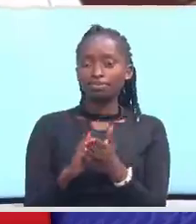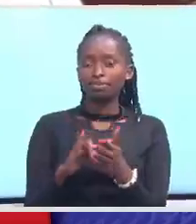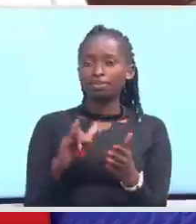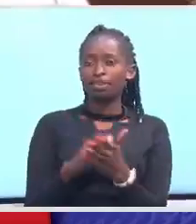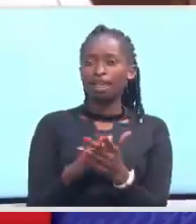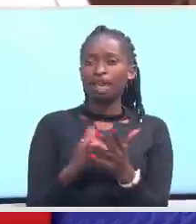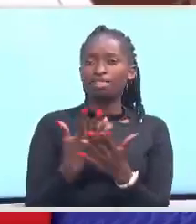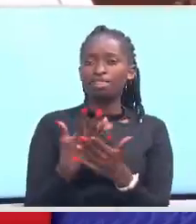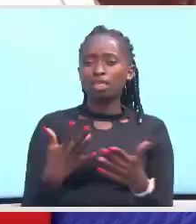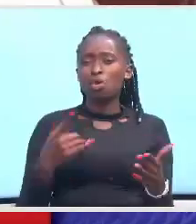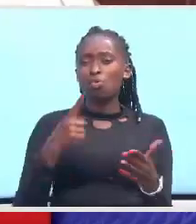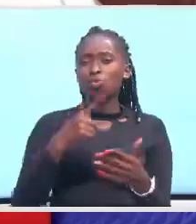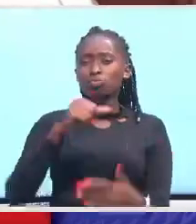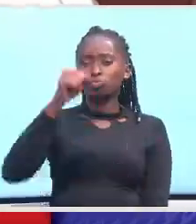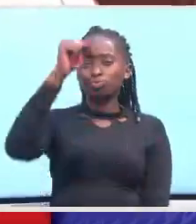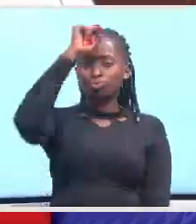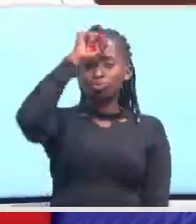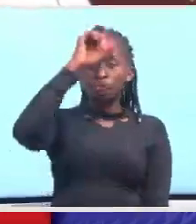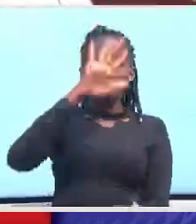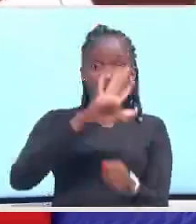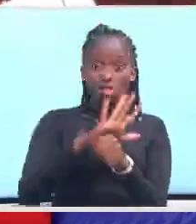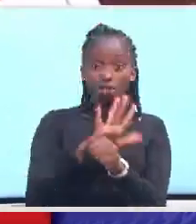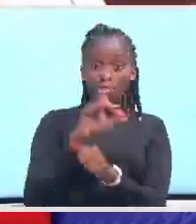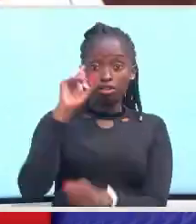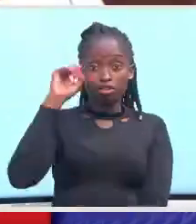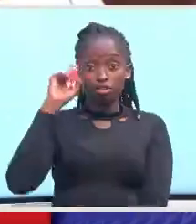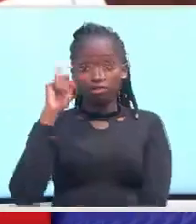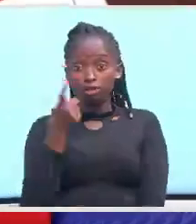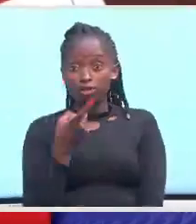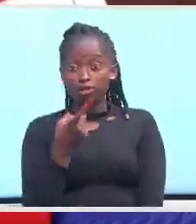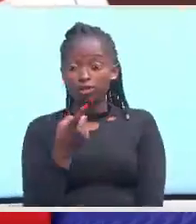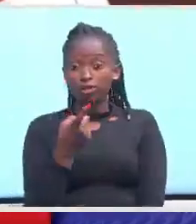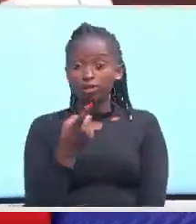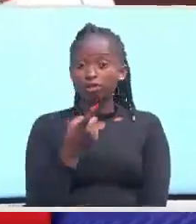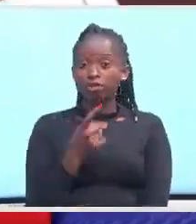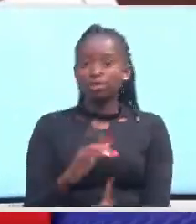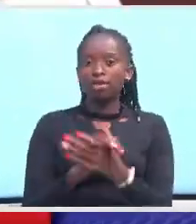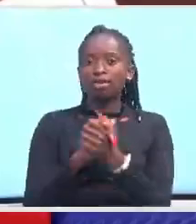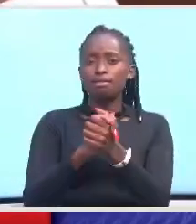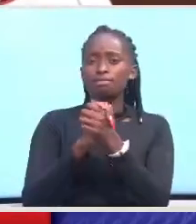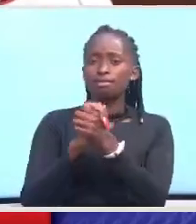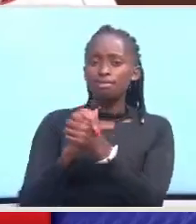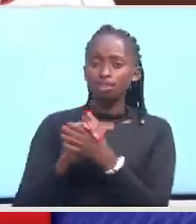stupidity to refuse me even an opportunity to greet the people.